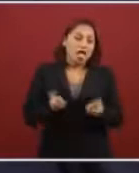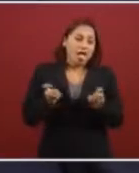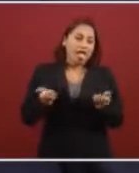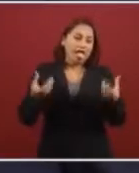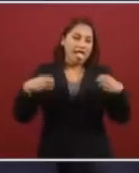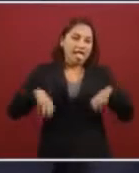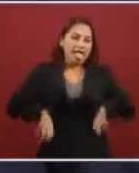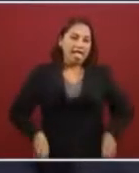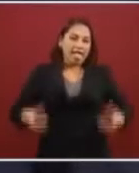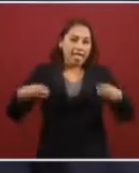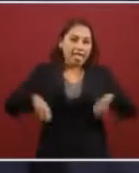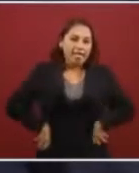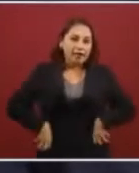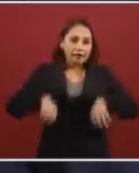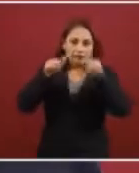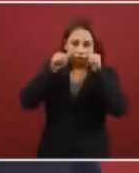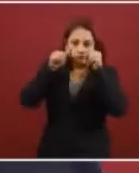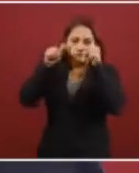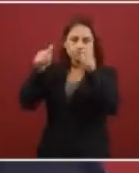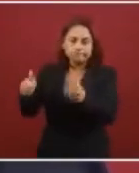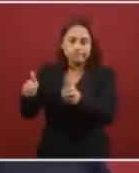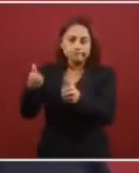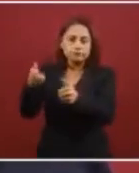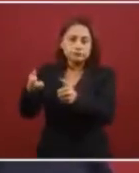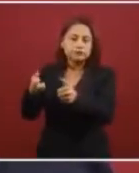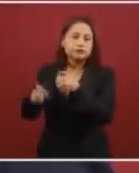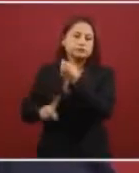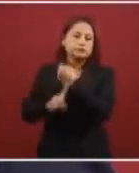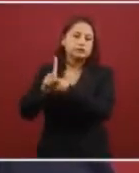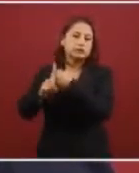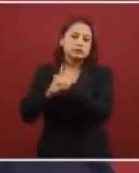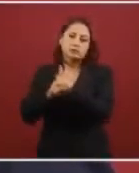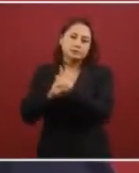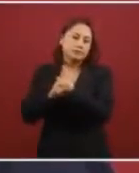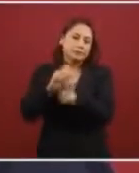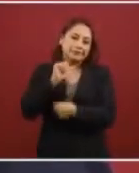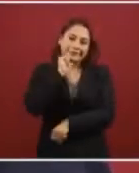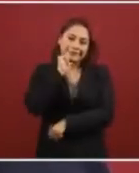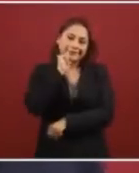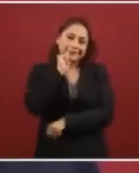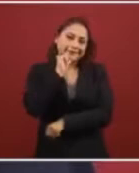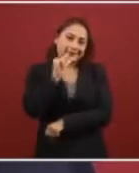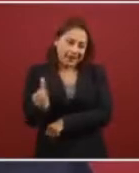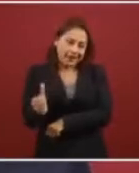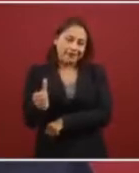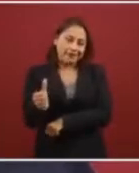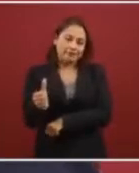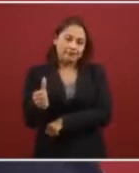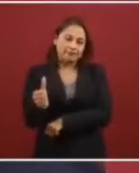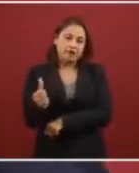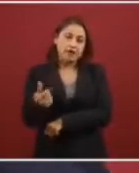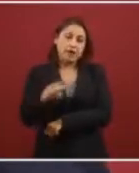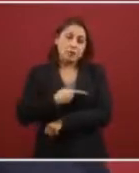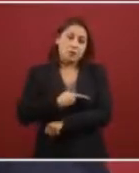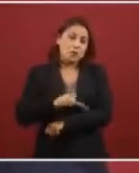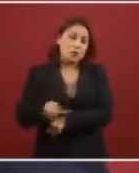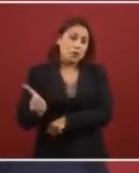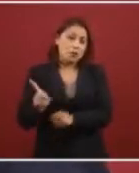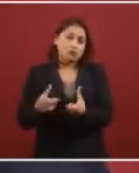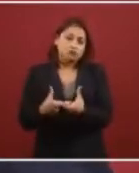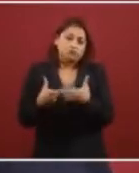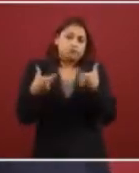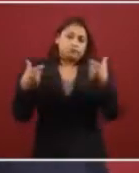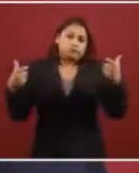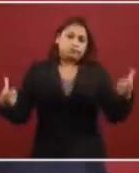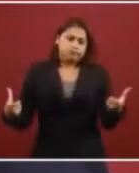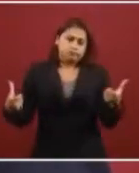atendieron las causas. Stealing and they did not attend creció. The causes. La pobreza, la desigualdad, and poverty grew and inequality grew.